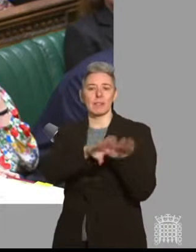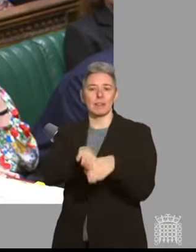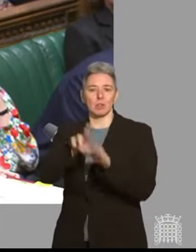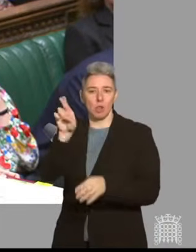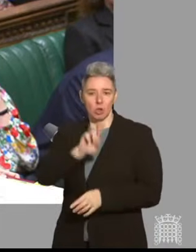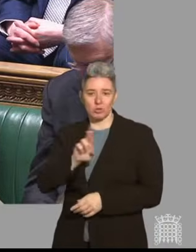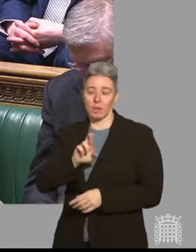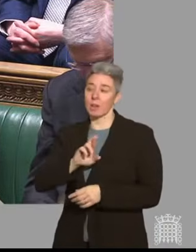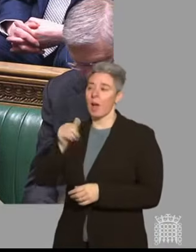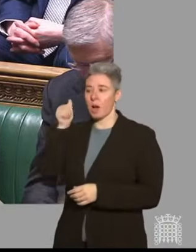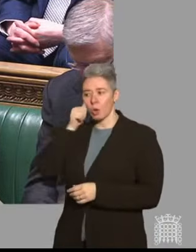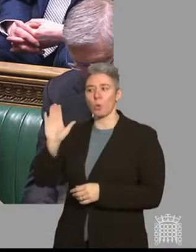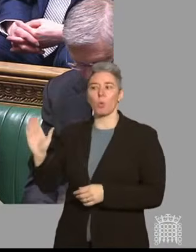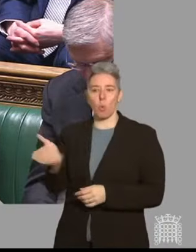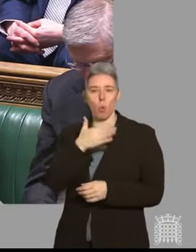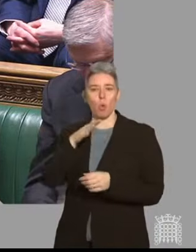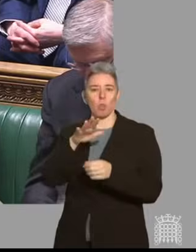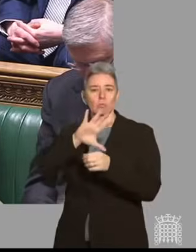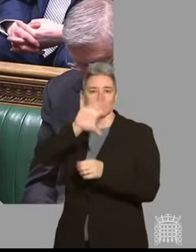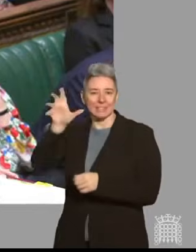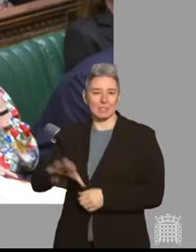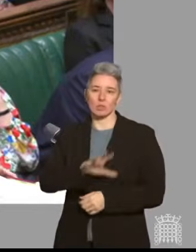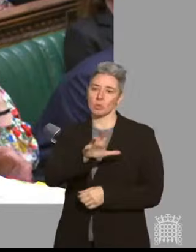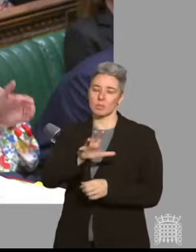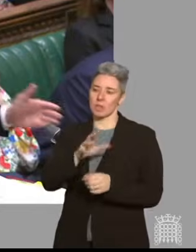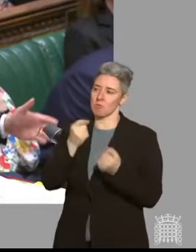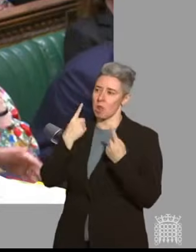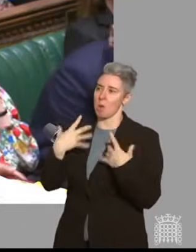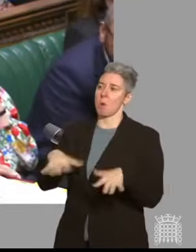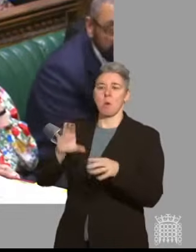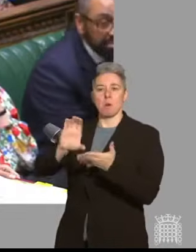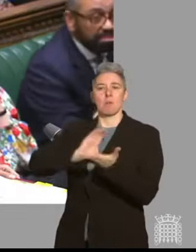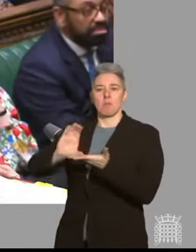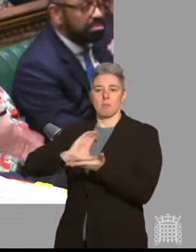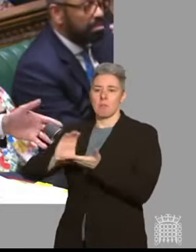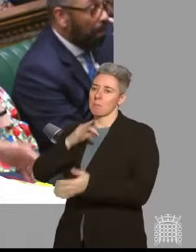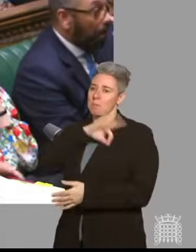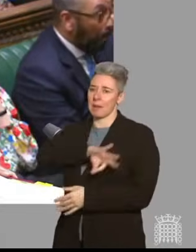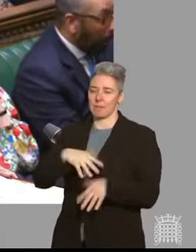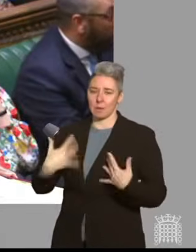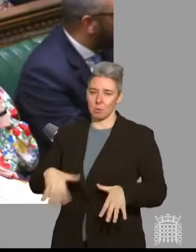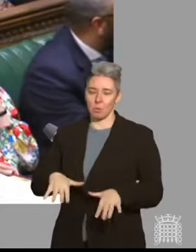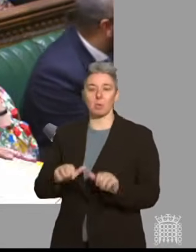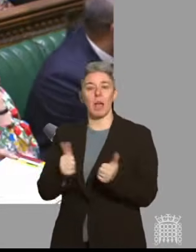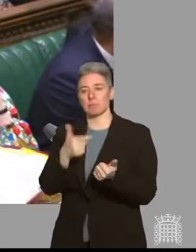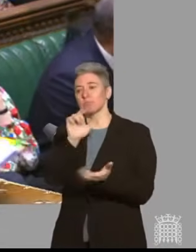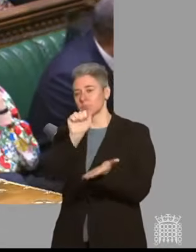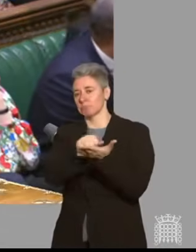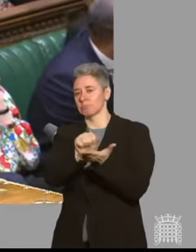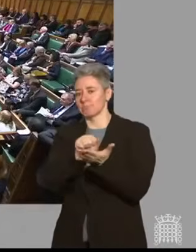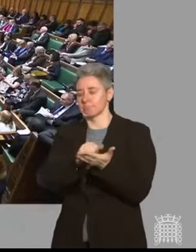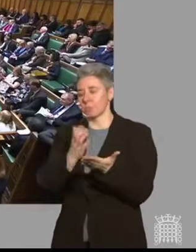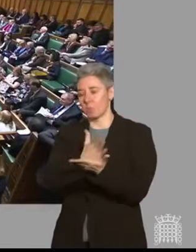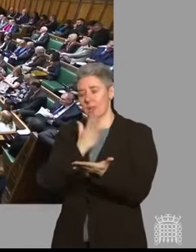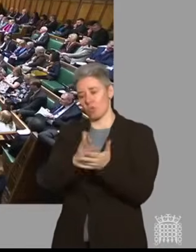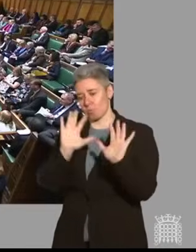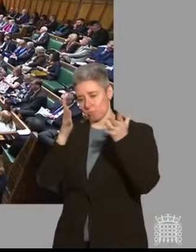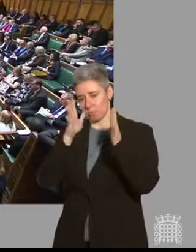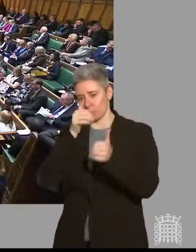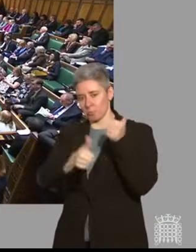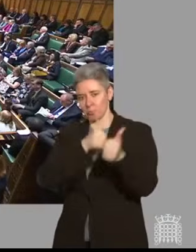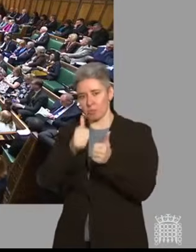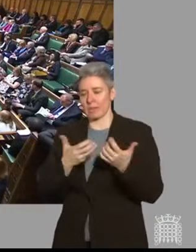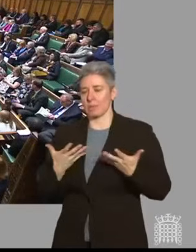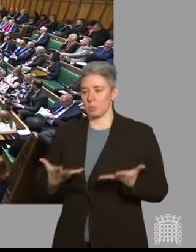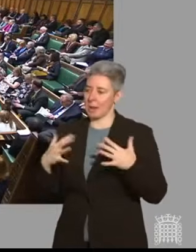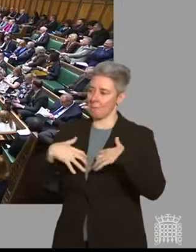benefit from the investments they're making, and he's absolutely right to make sure that they get the praise they deserve today in Parliament. Graham Stringer.